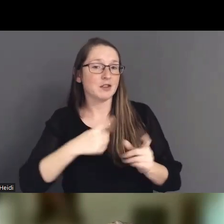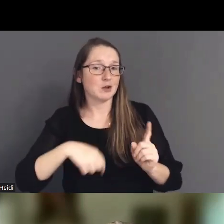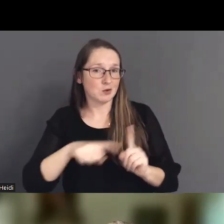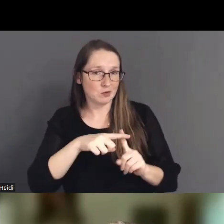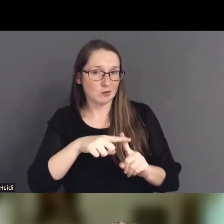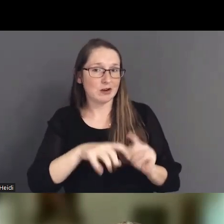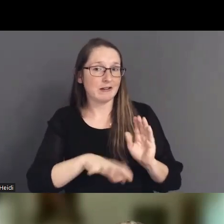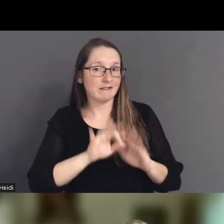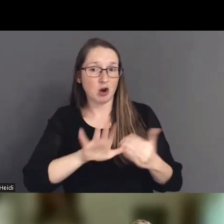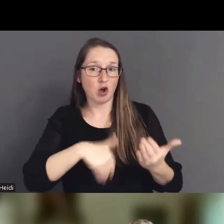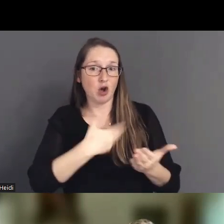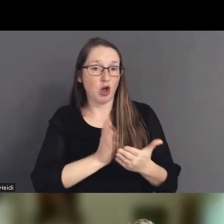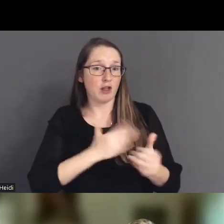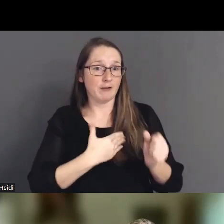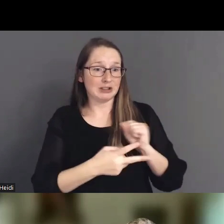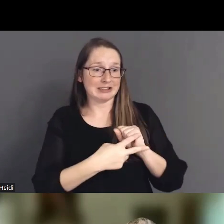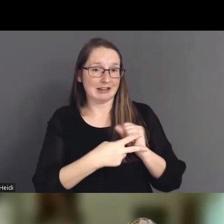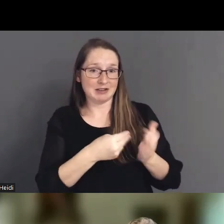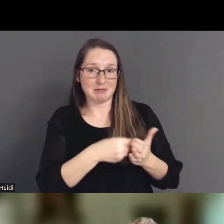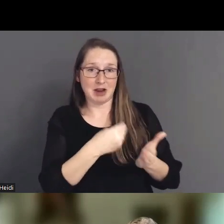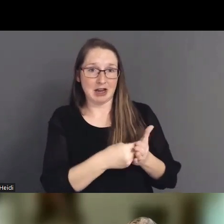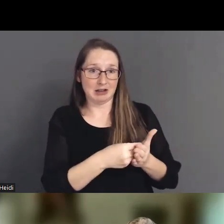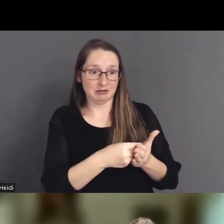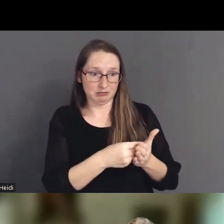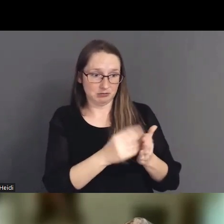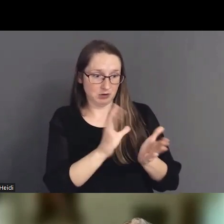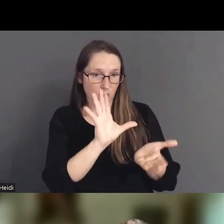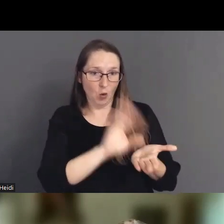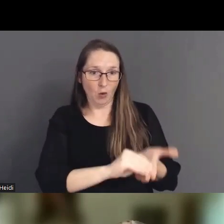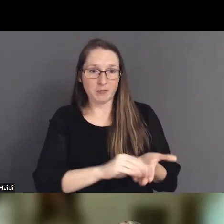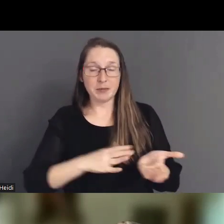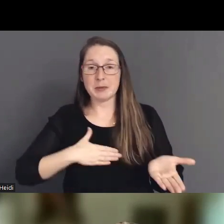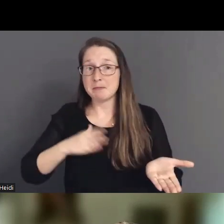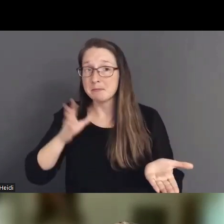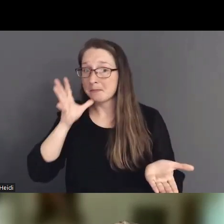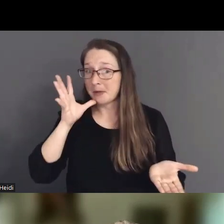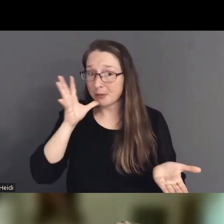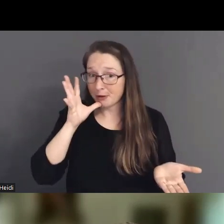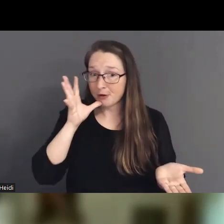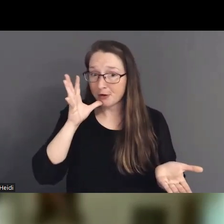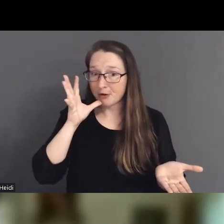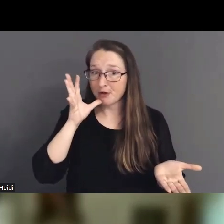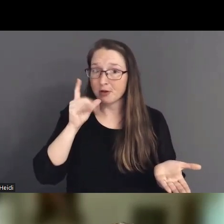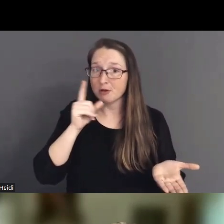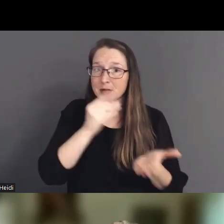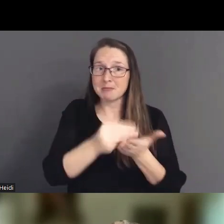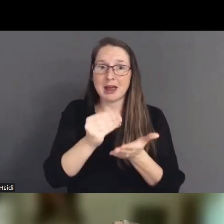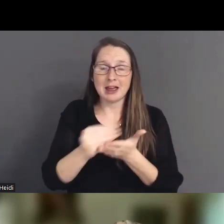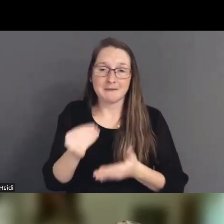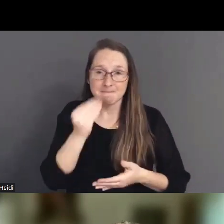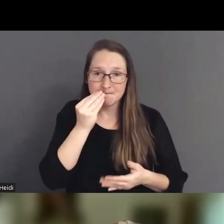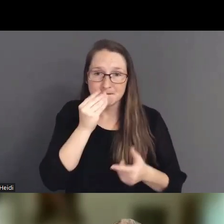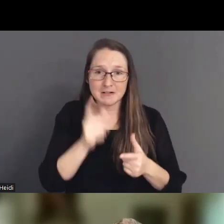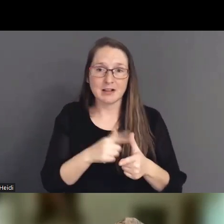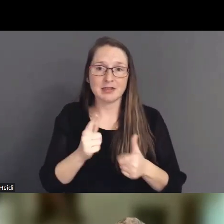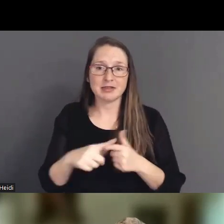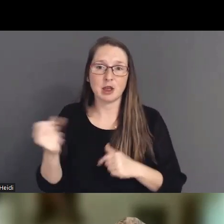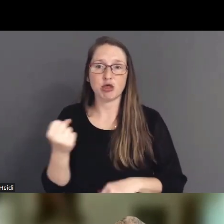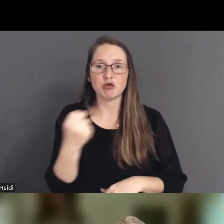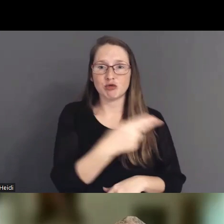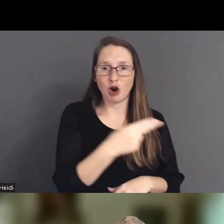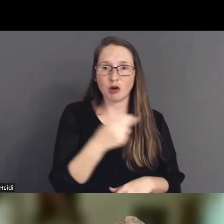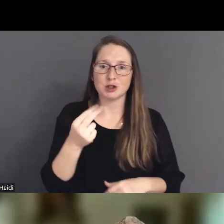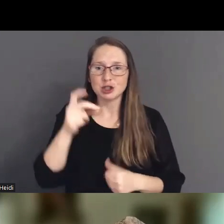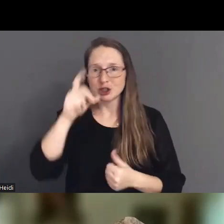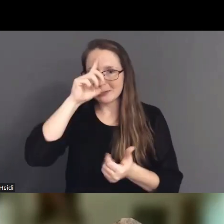found that all of our savings had been depleted because my mother was buying groceries and then throwing them out. She